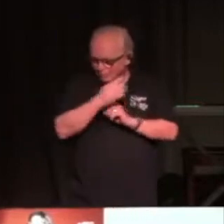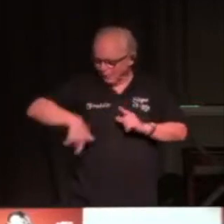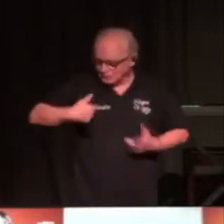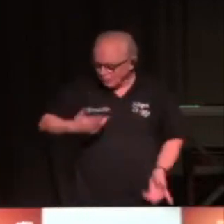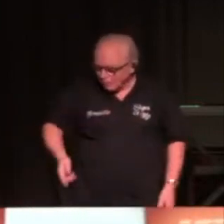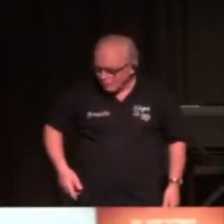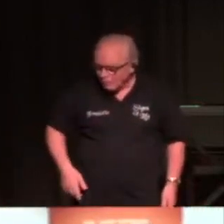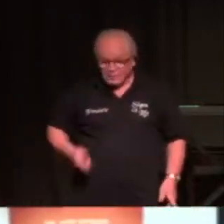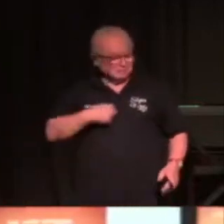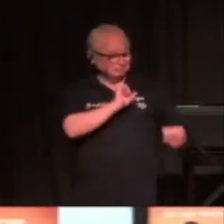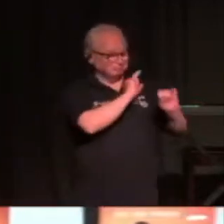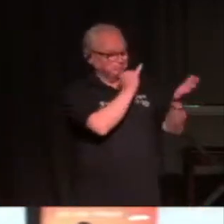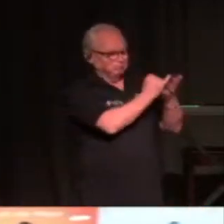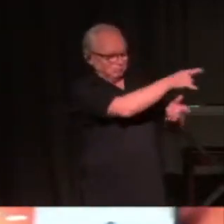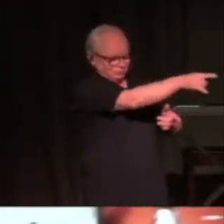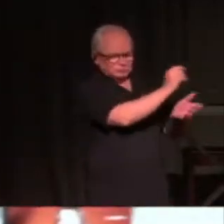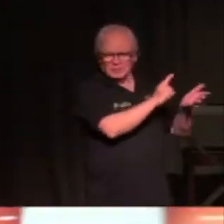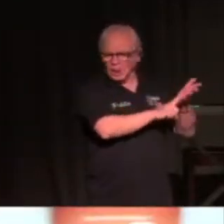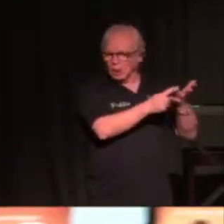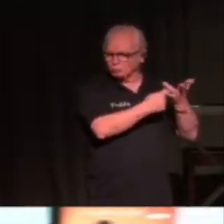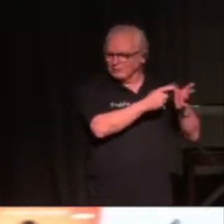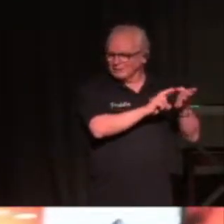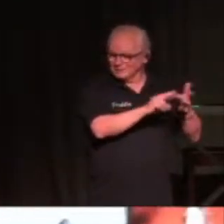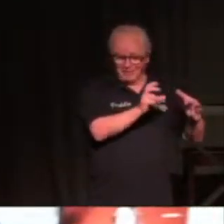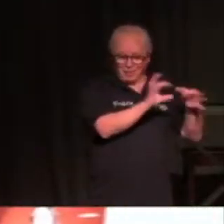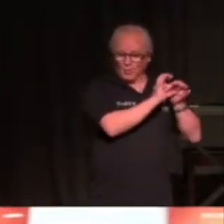Okay? And it was Lorraine's fault. She kept me out all the time.